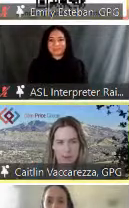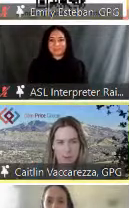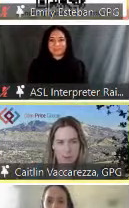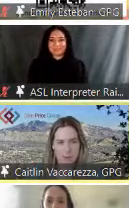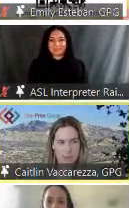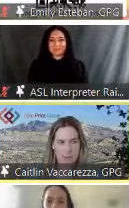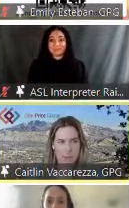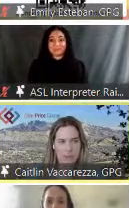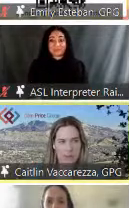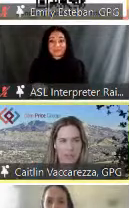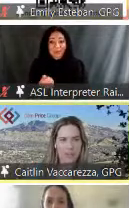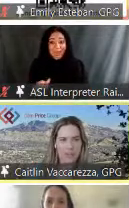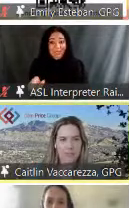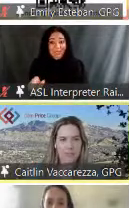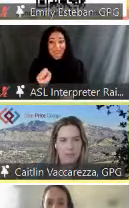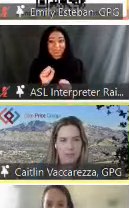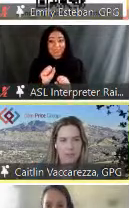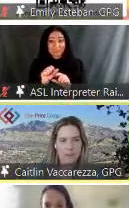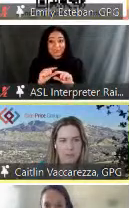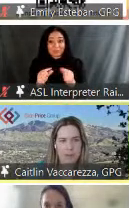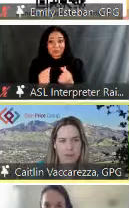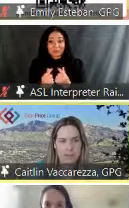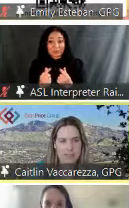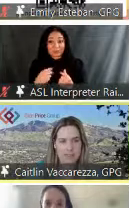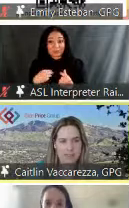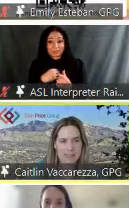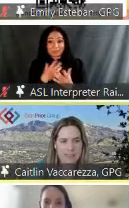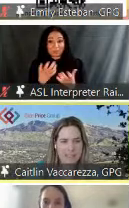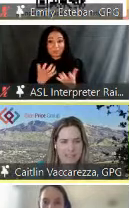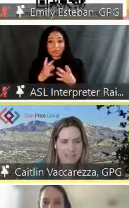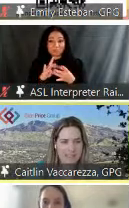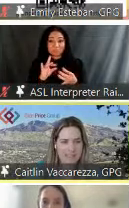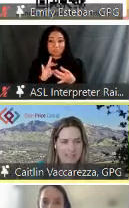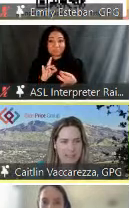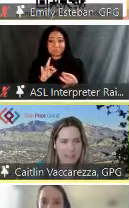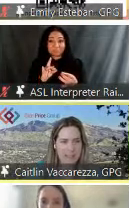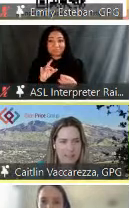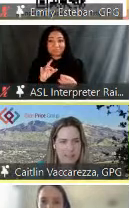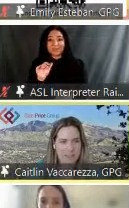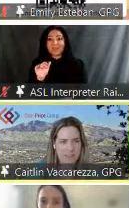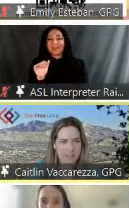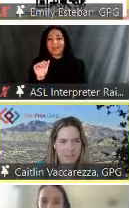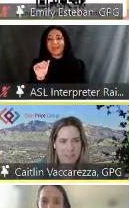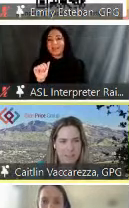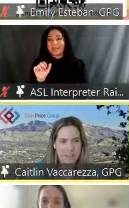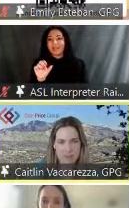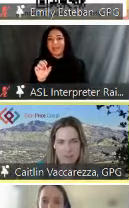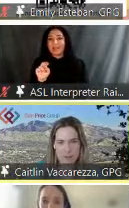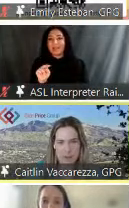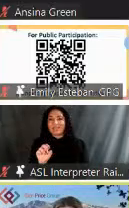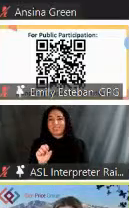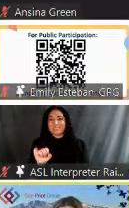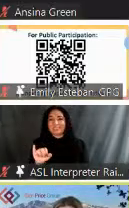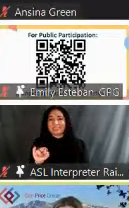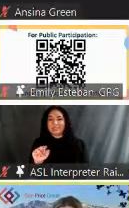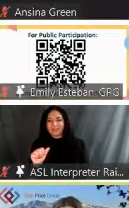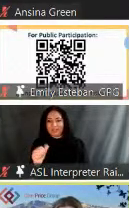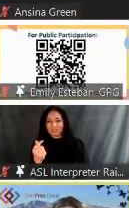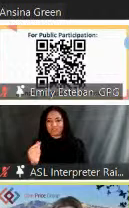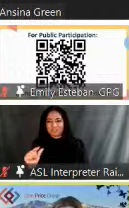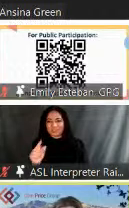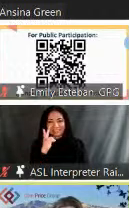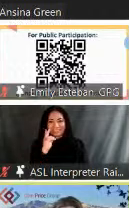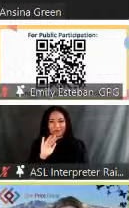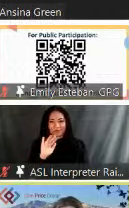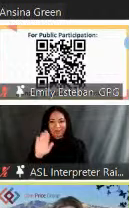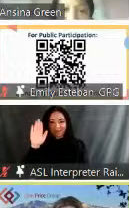So are there any workgroup members that would like to provide remarks? And Tina Green, I see your hand. And please, if you don't mind turning your video